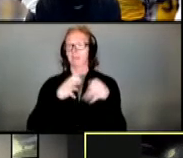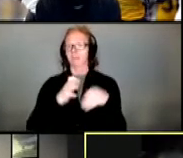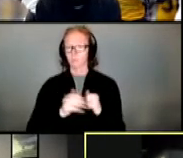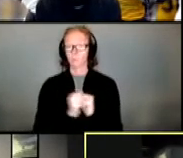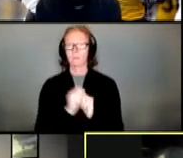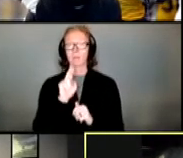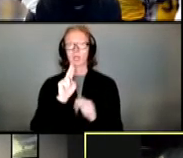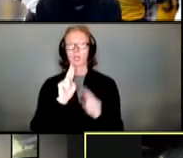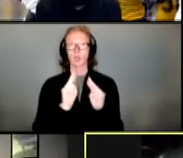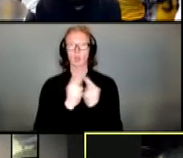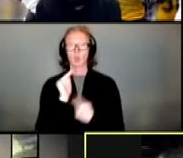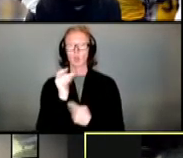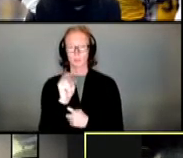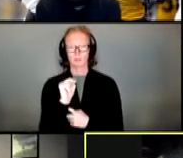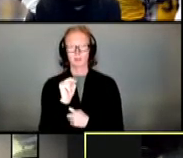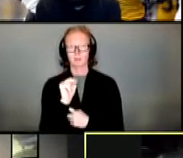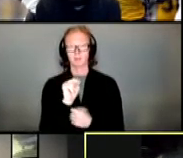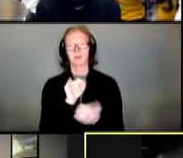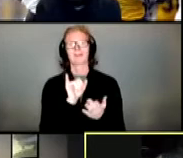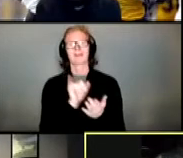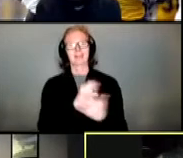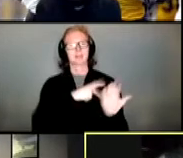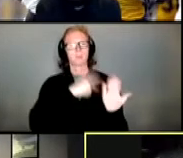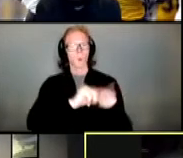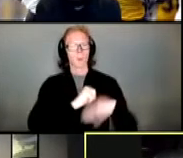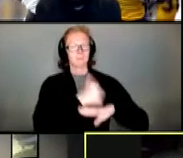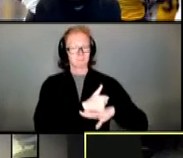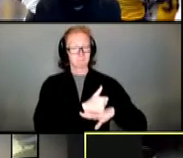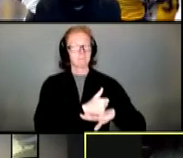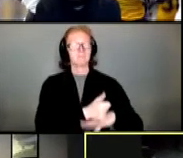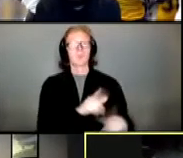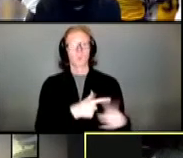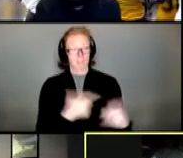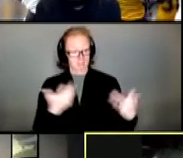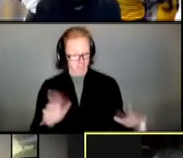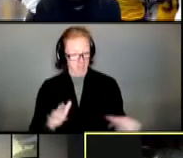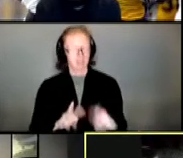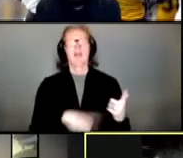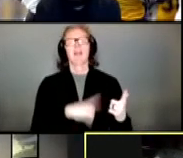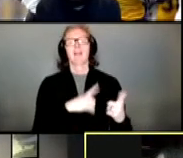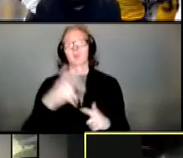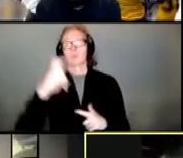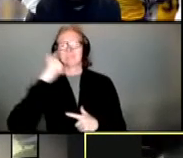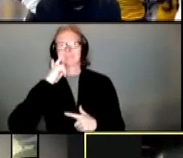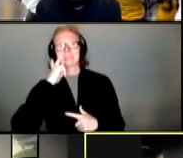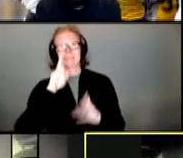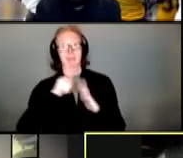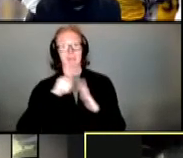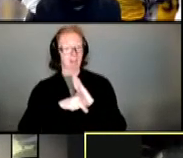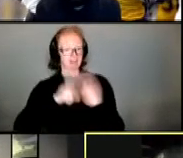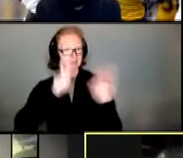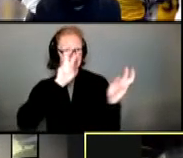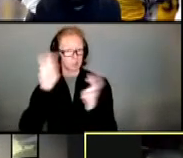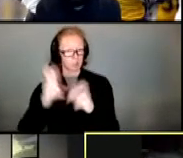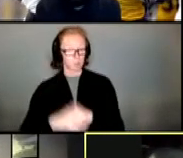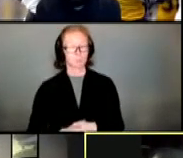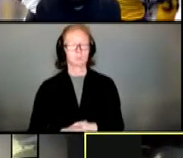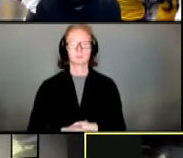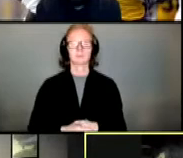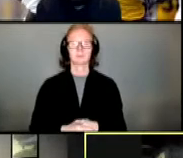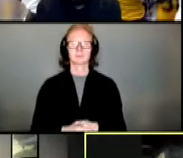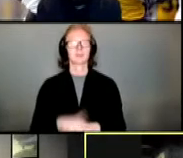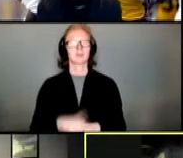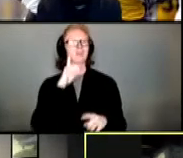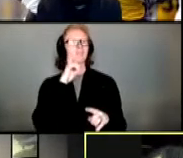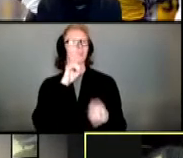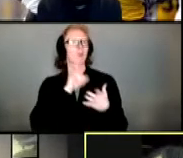in terms of a body-worn camera program. Once that gets done, we'll end up tackling policy issues. But for now, it's